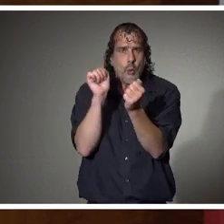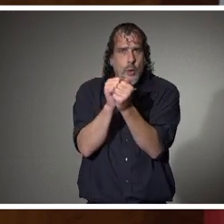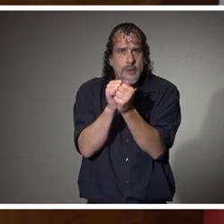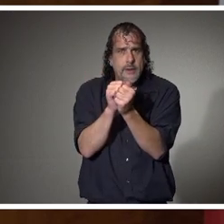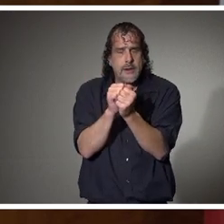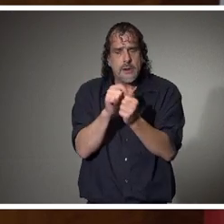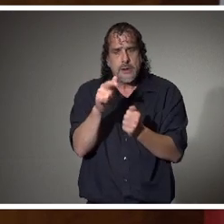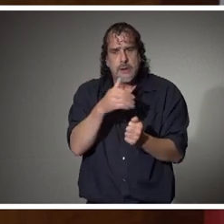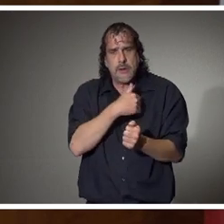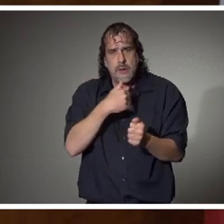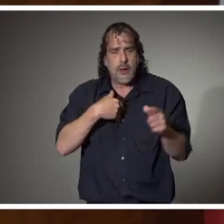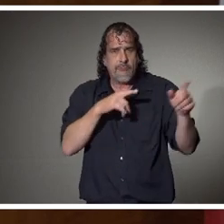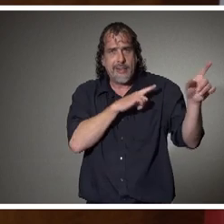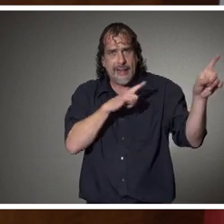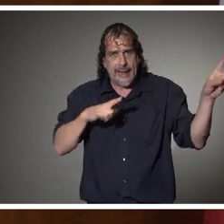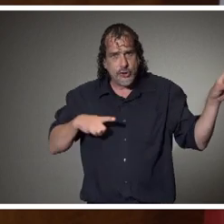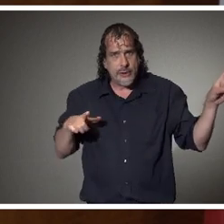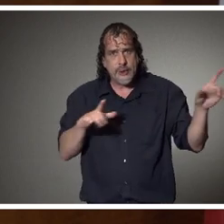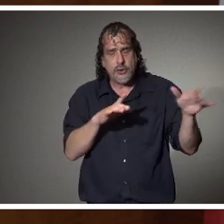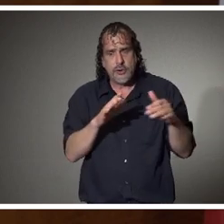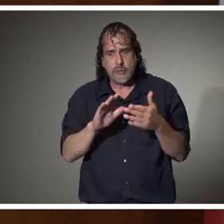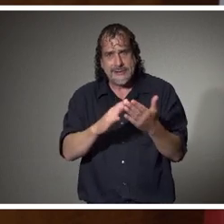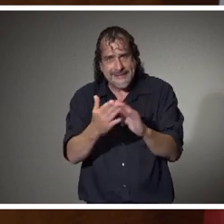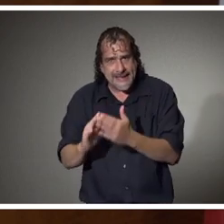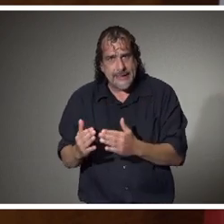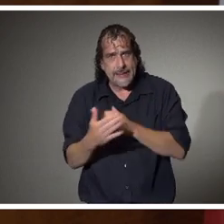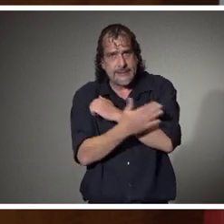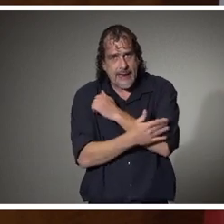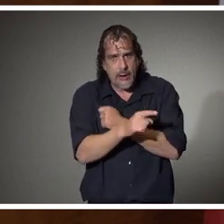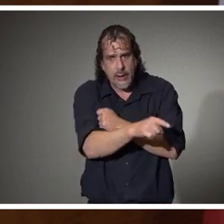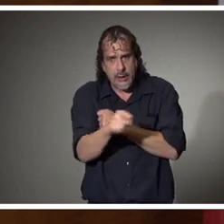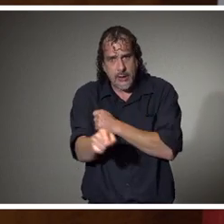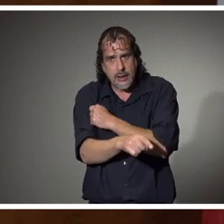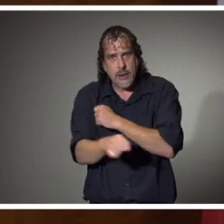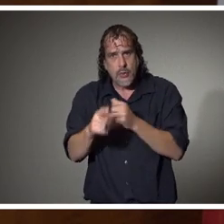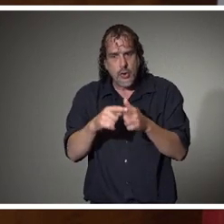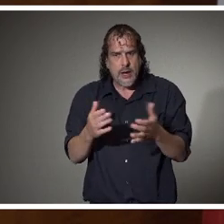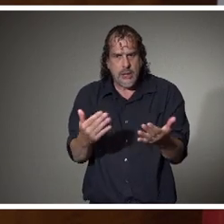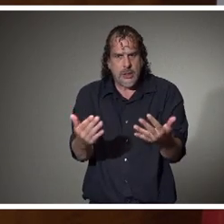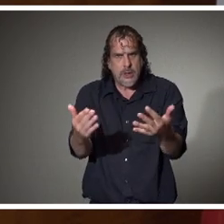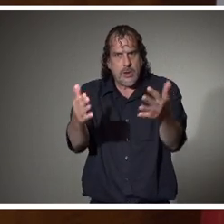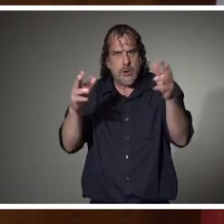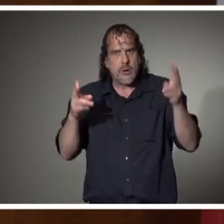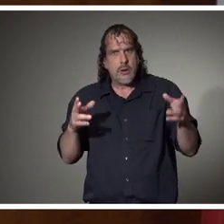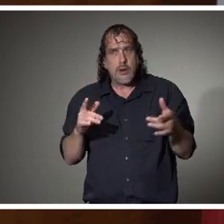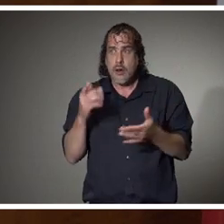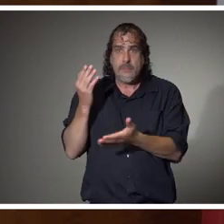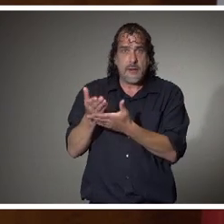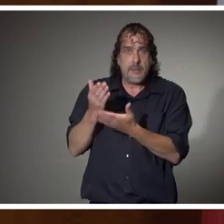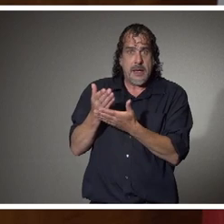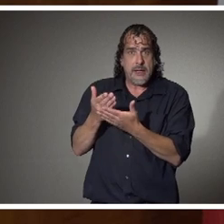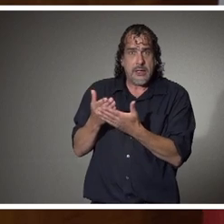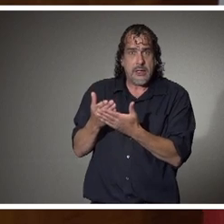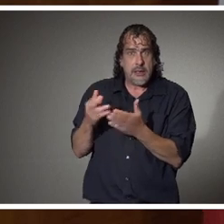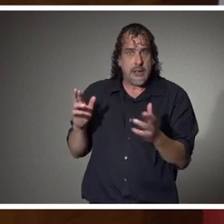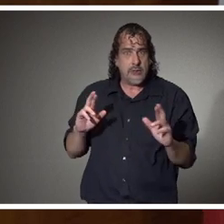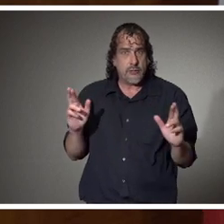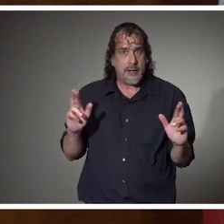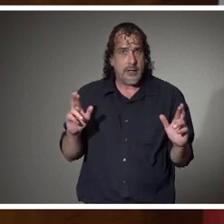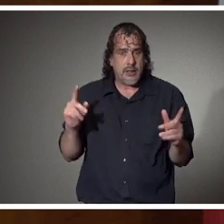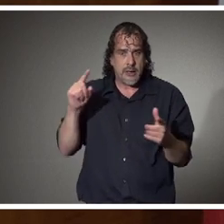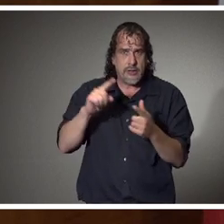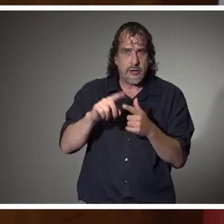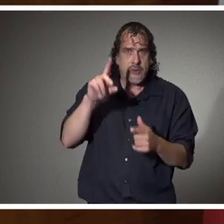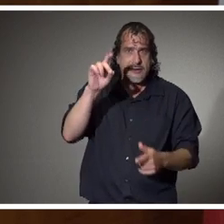members of the legislature, with the cities and the counties, et cetera, is because the money is available to the state until